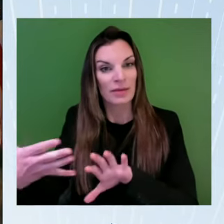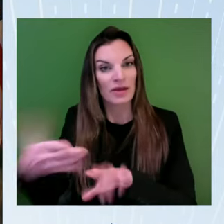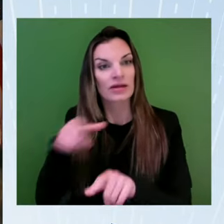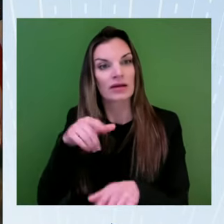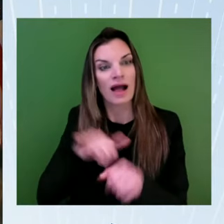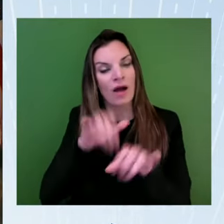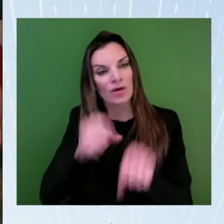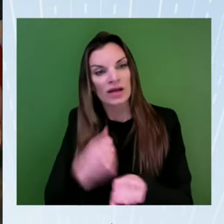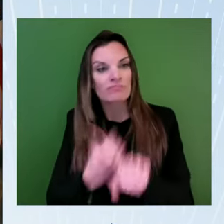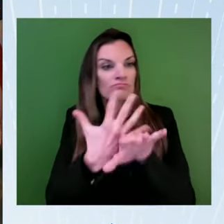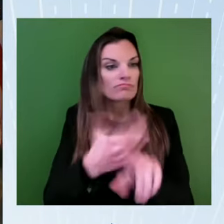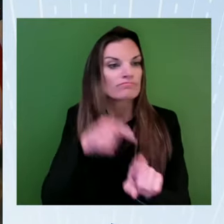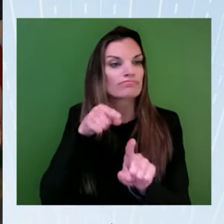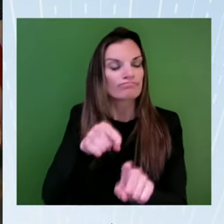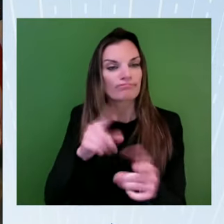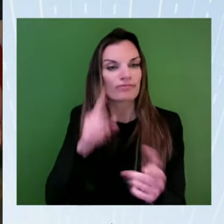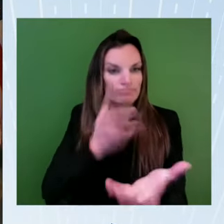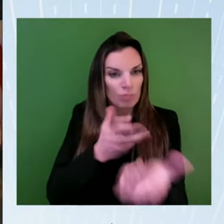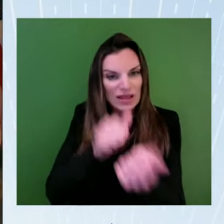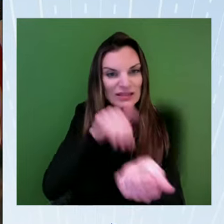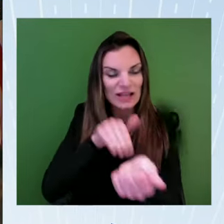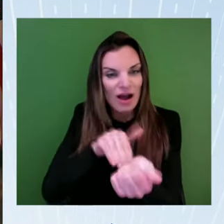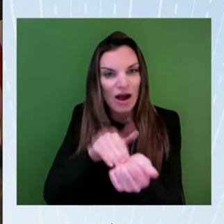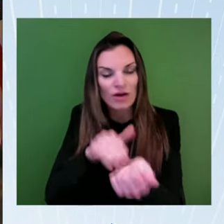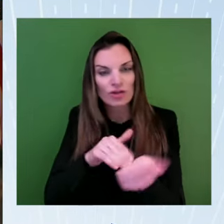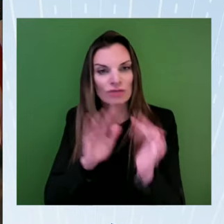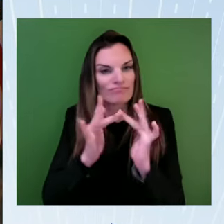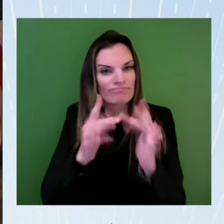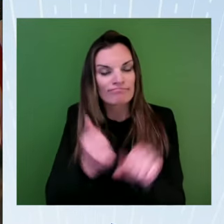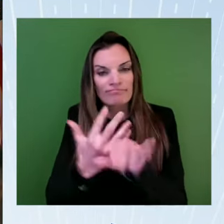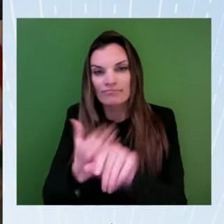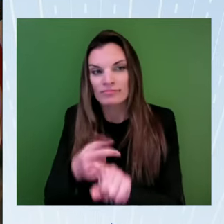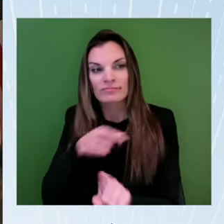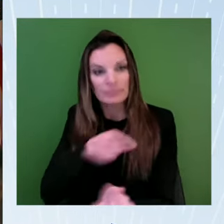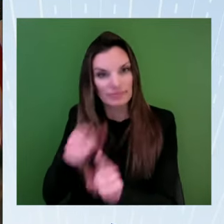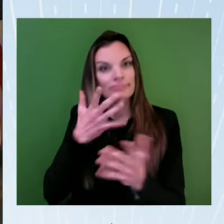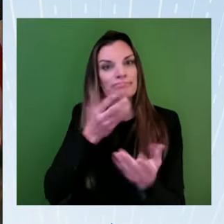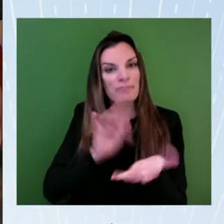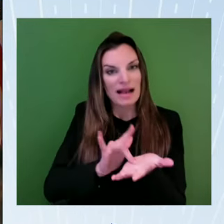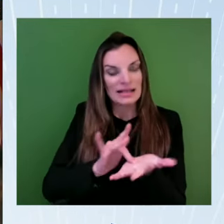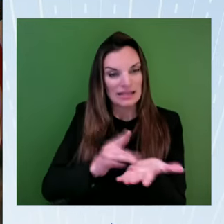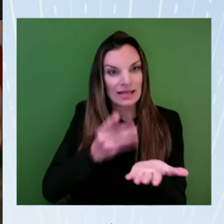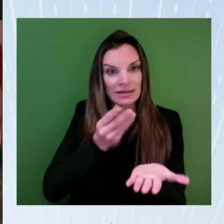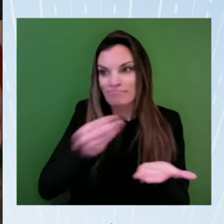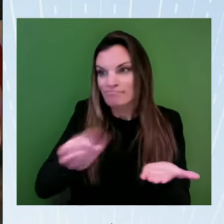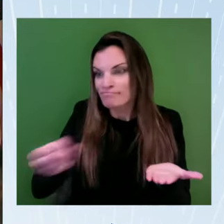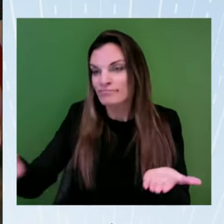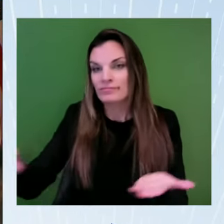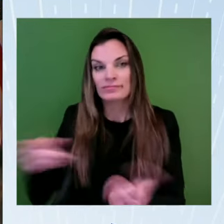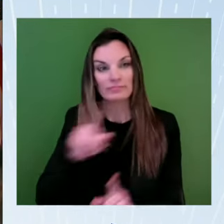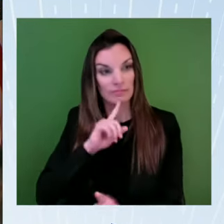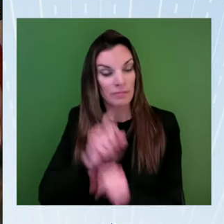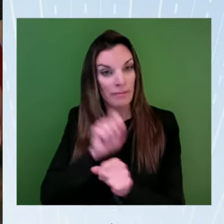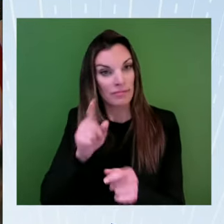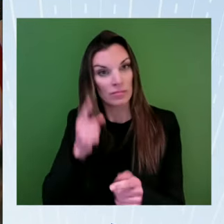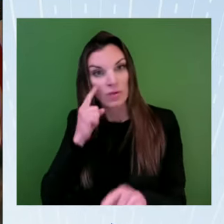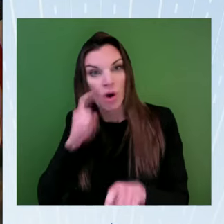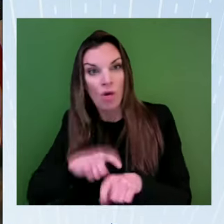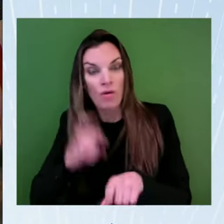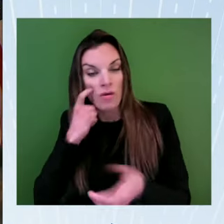overdose deaths. So that's great news, and it's further proof that we're on the right track. And